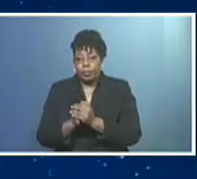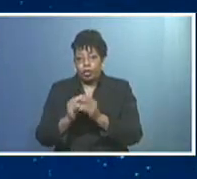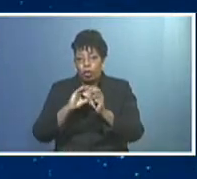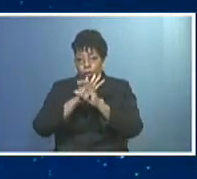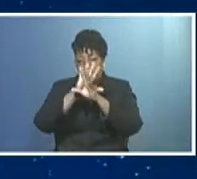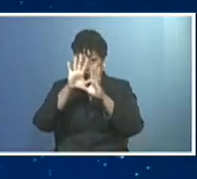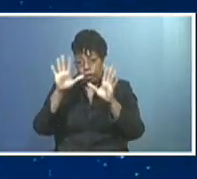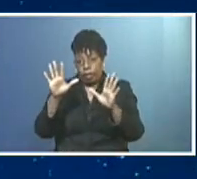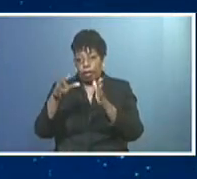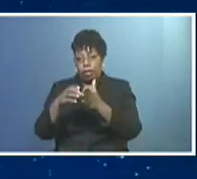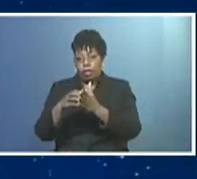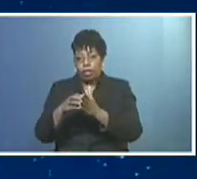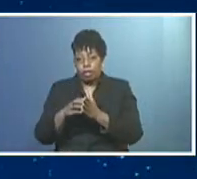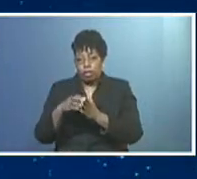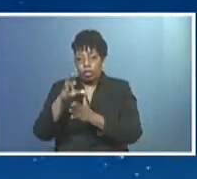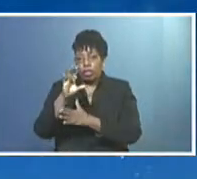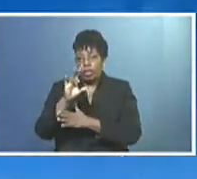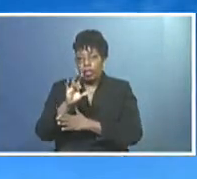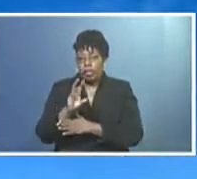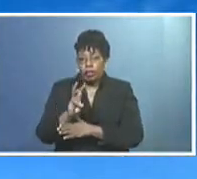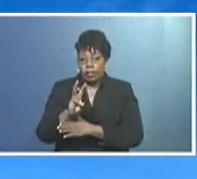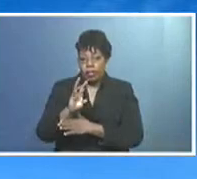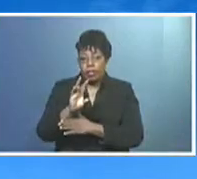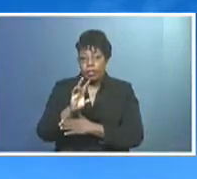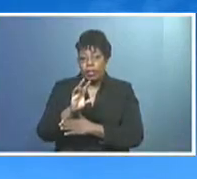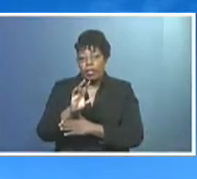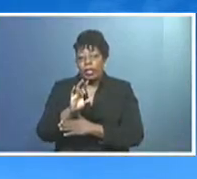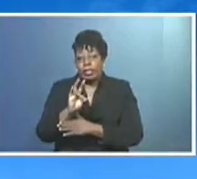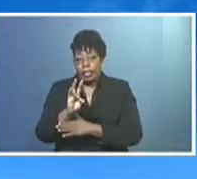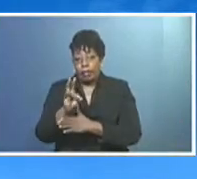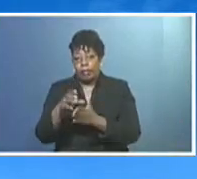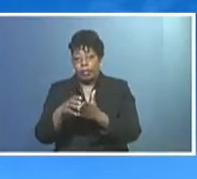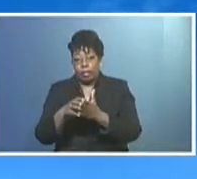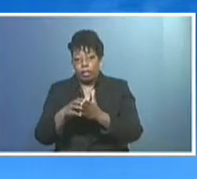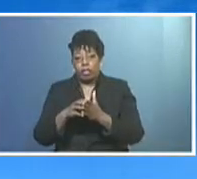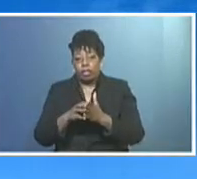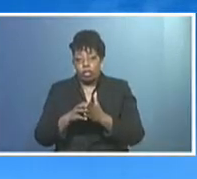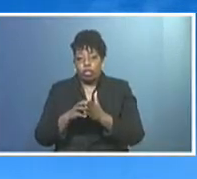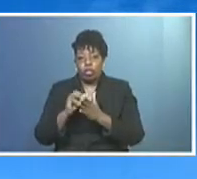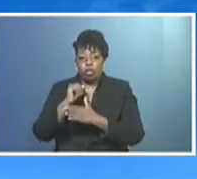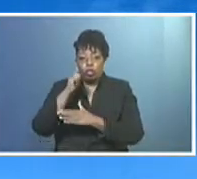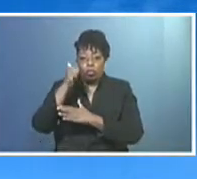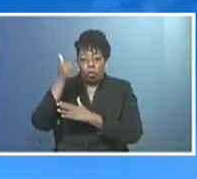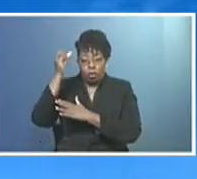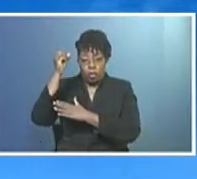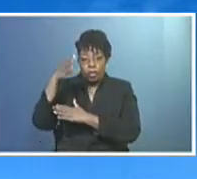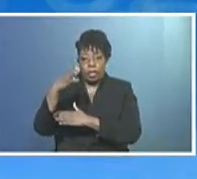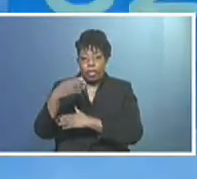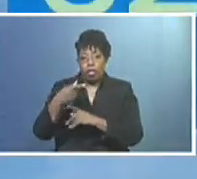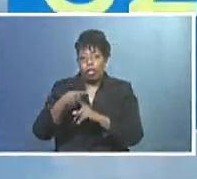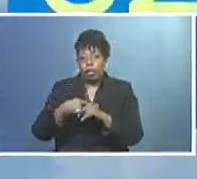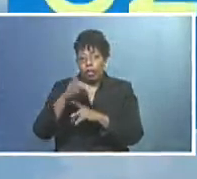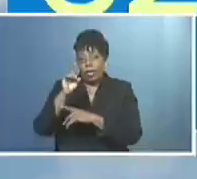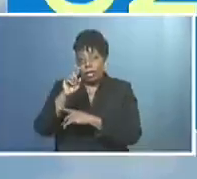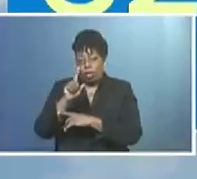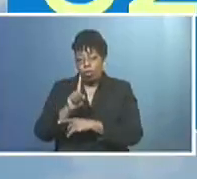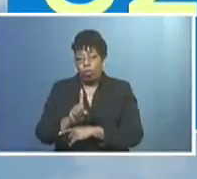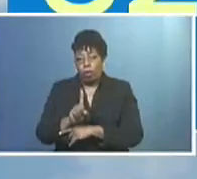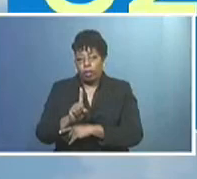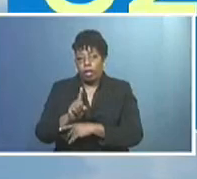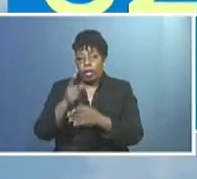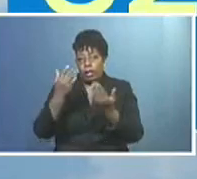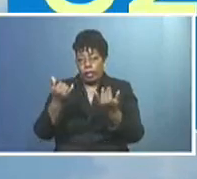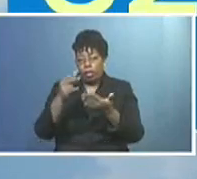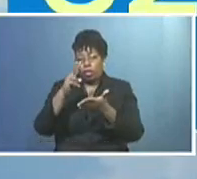with a low temperature of 67 degrees, and tomorrow mostly sunny and quite nice, high temperature around 81 degrees. Your extended weather